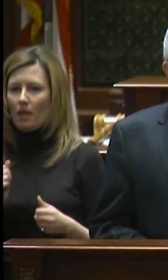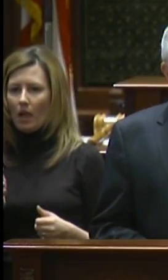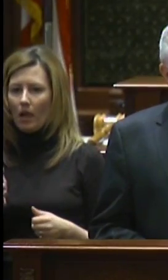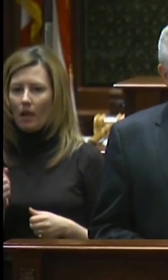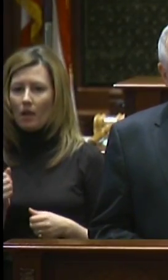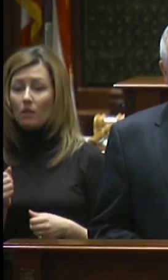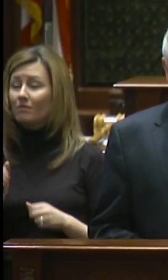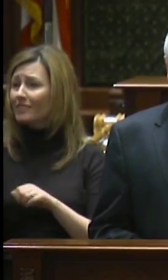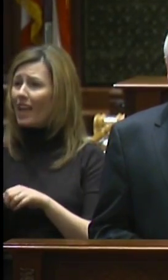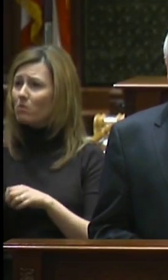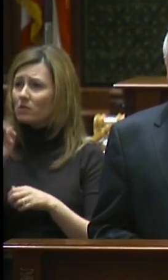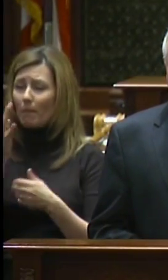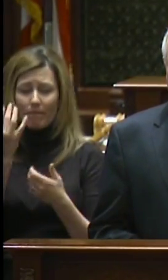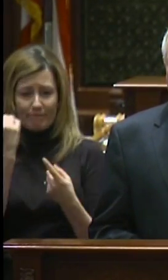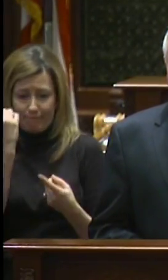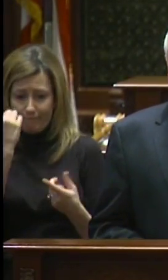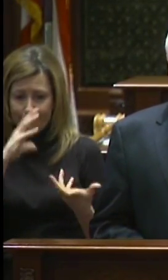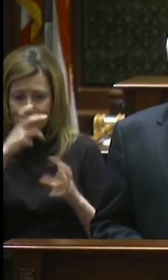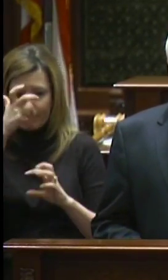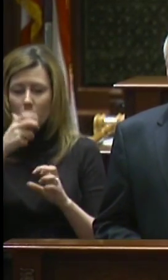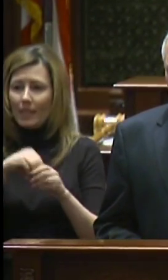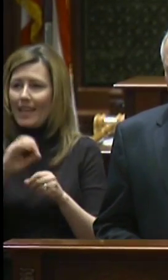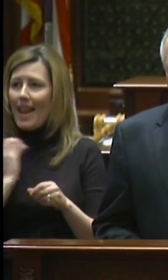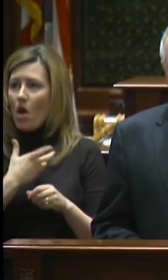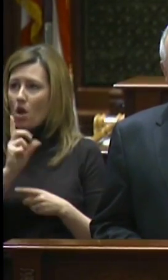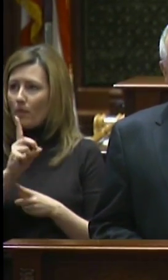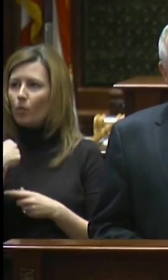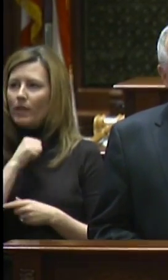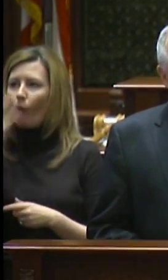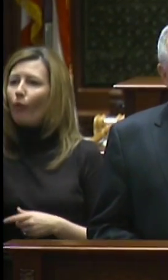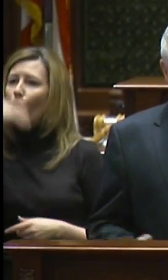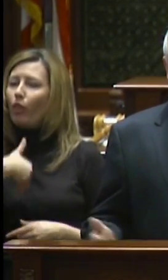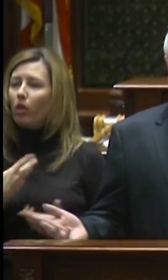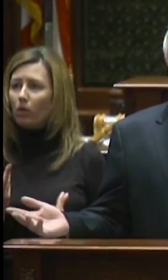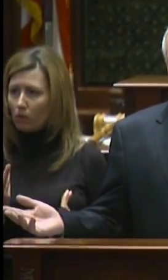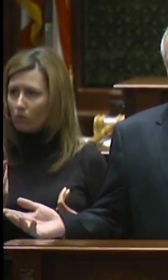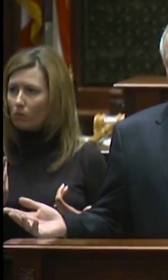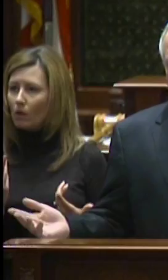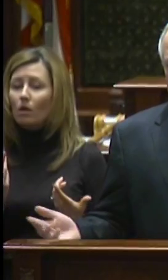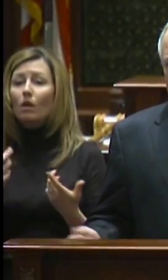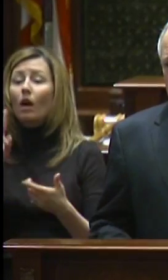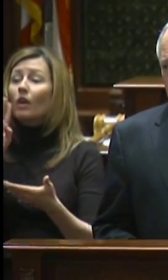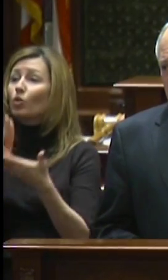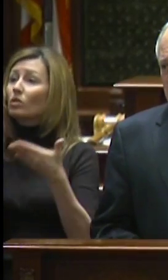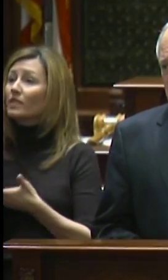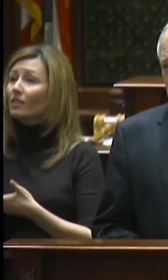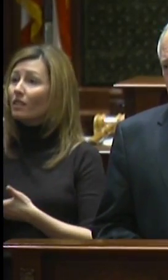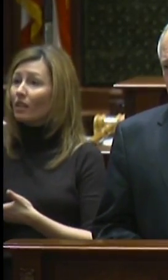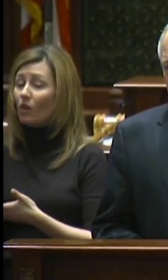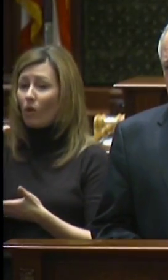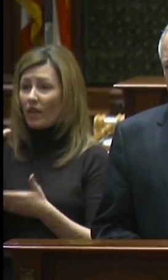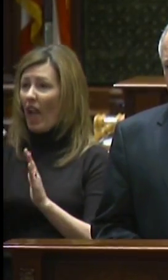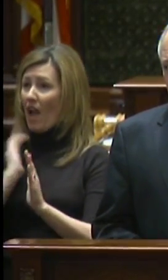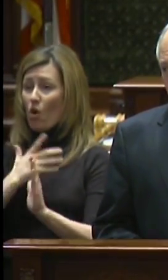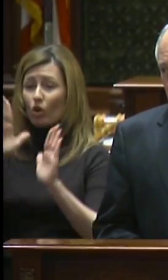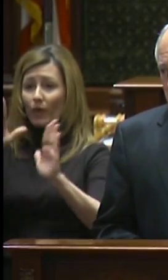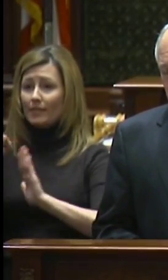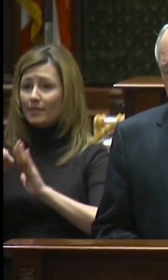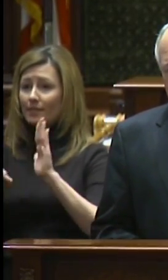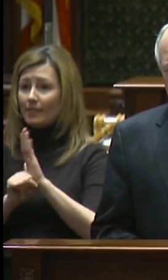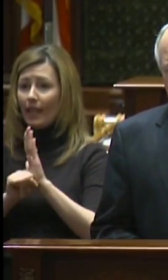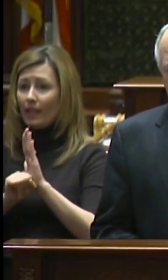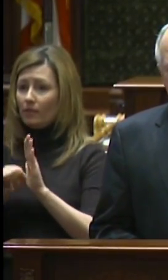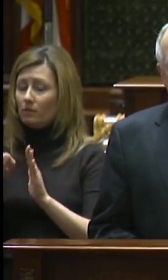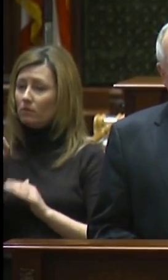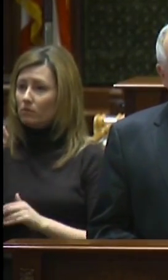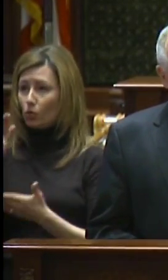when something goes wrong in our democracy, we don't overlook it. What happened at our University of Illinois, our great state university that we're all so